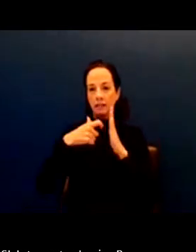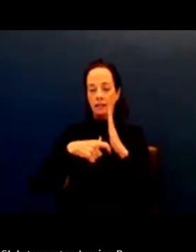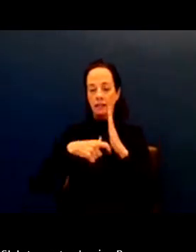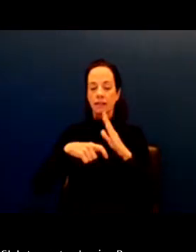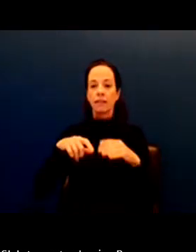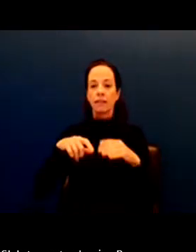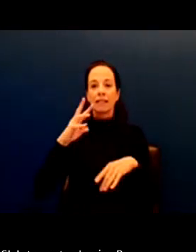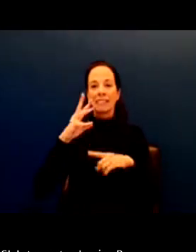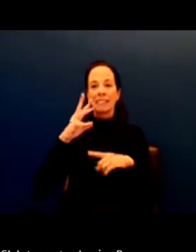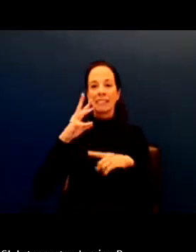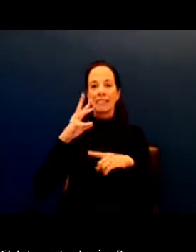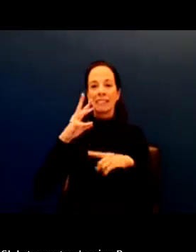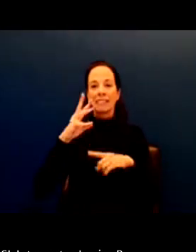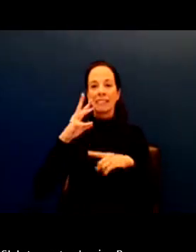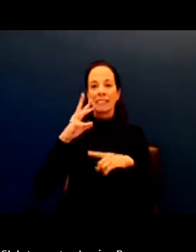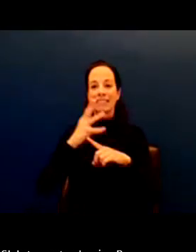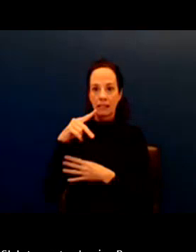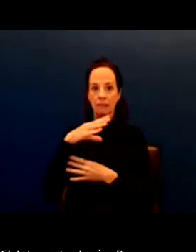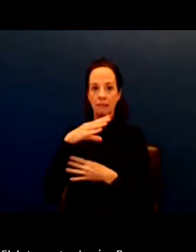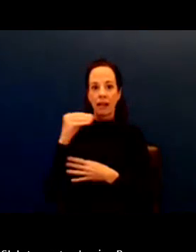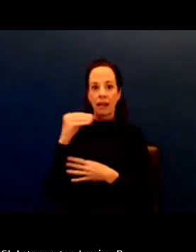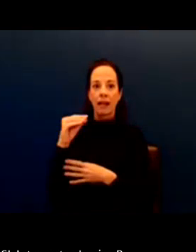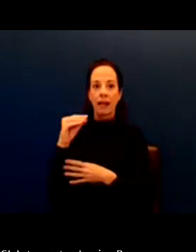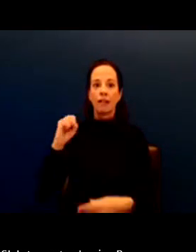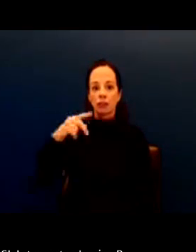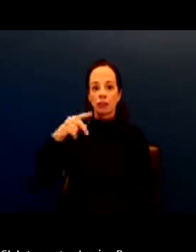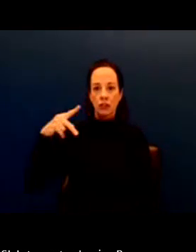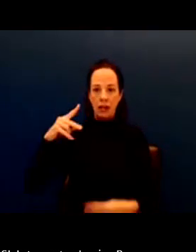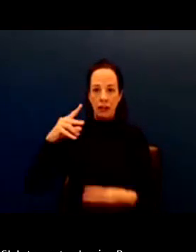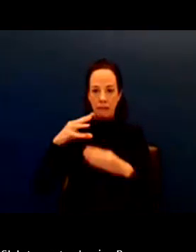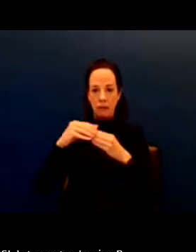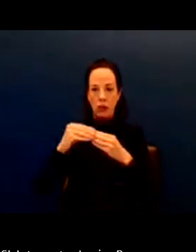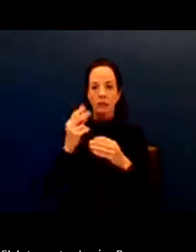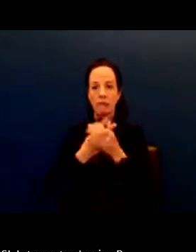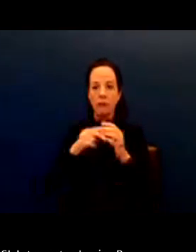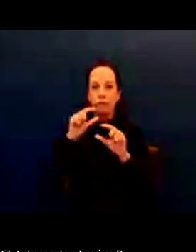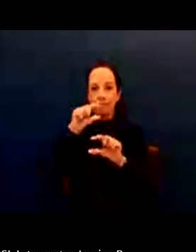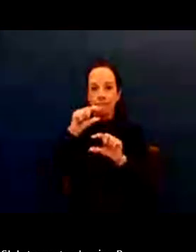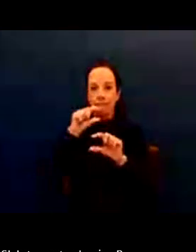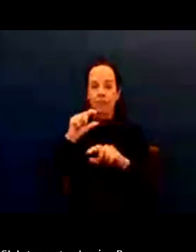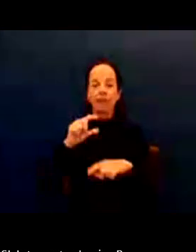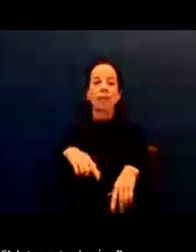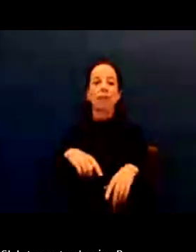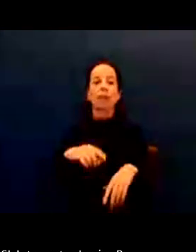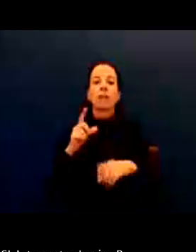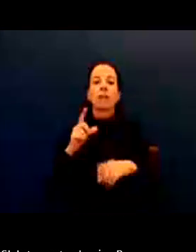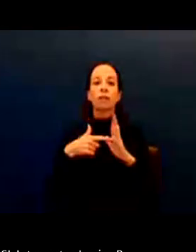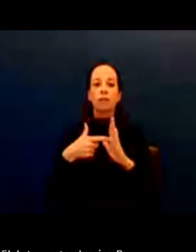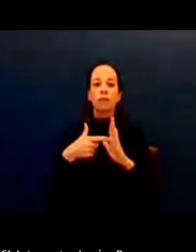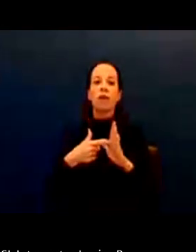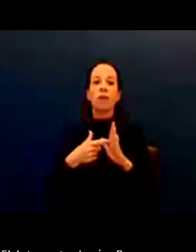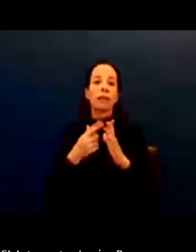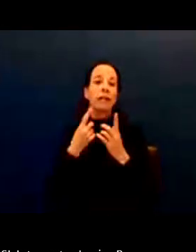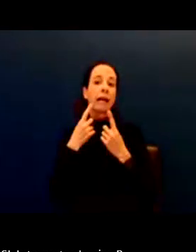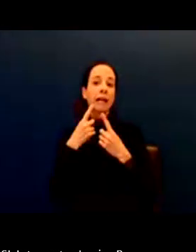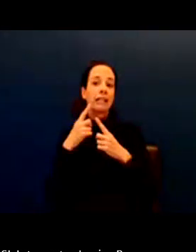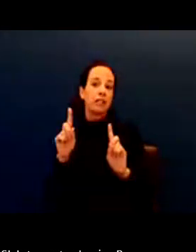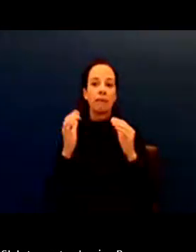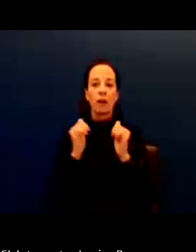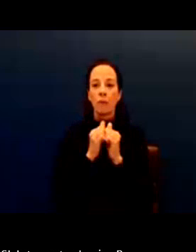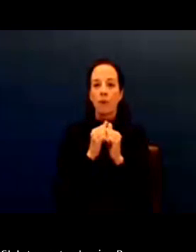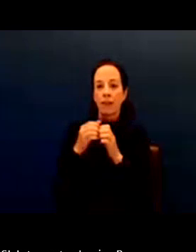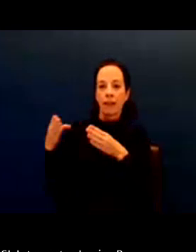there. We're showing the savings that we achieved, comparing the planned budget versus expended dollars. Again, this is